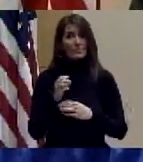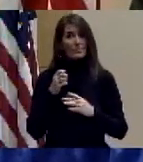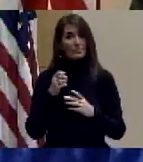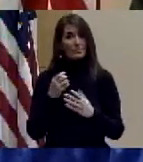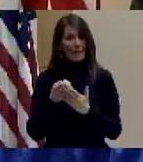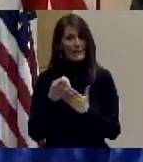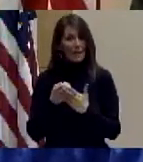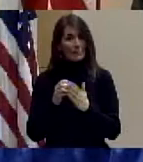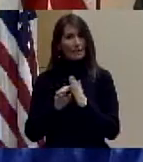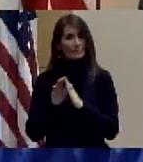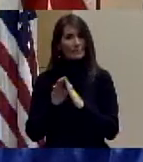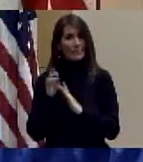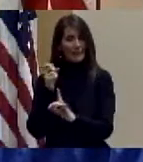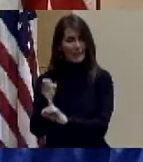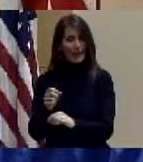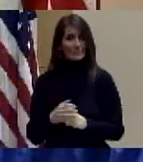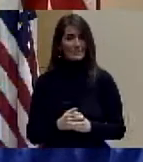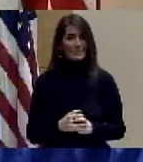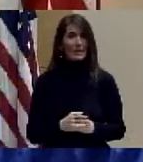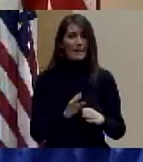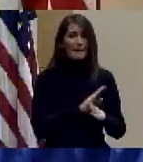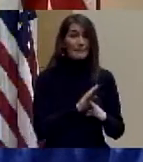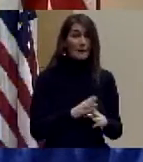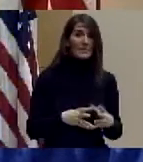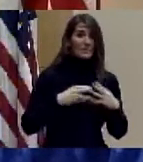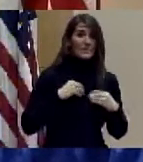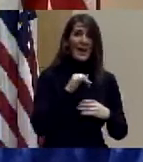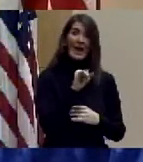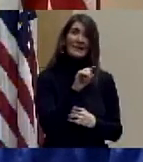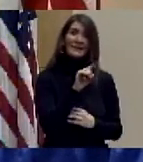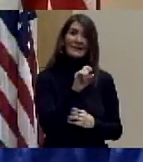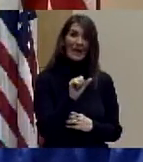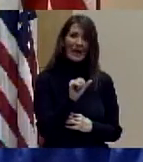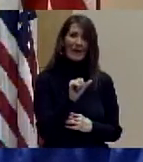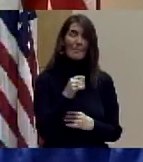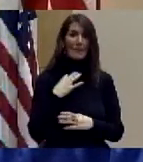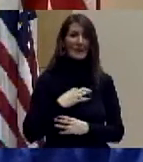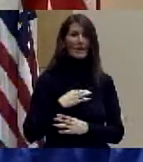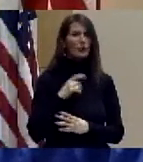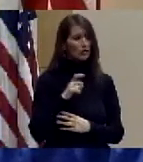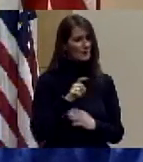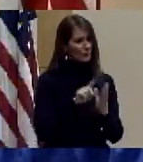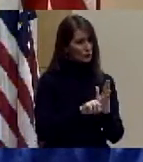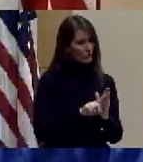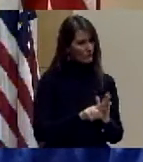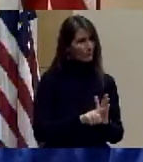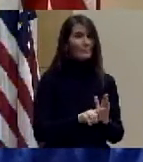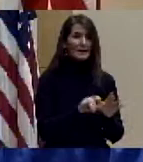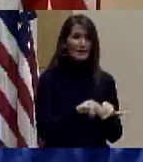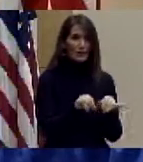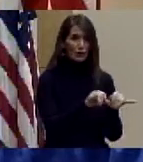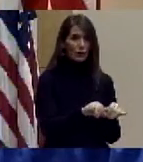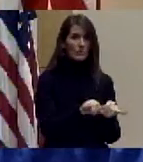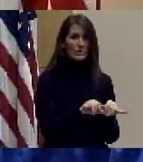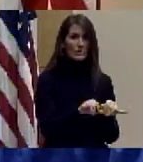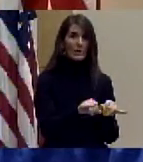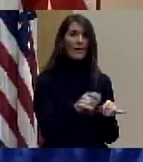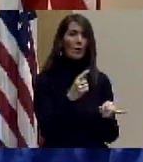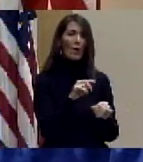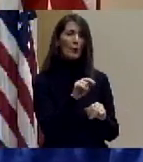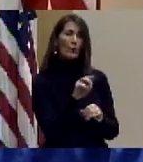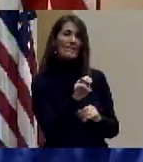impacts. Businesses that accept IDA benefits should be held to verifiable standards of prevailing